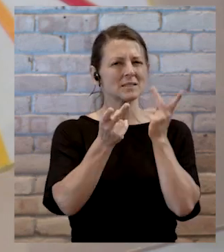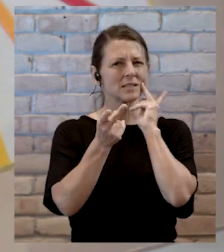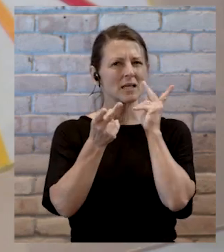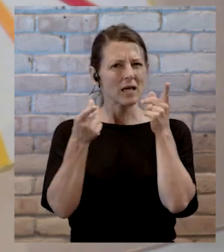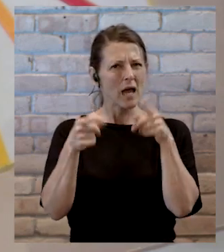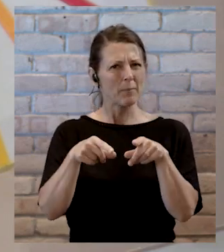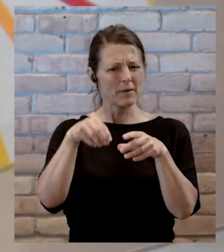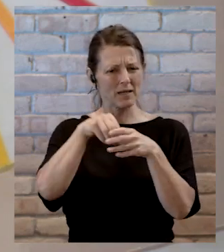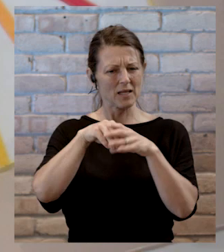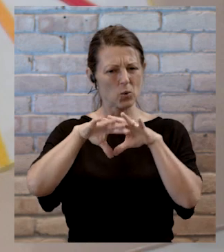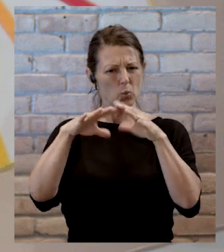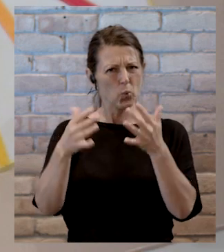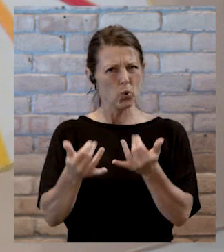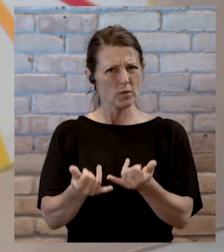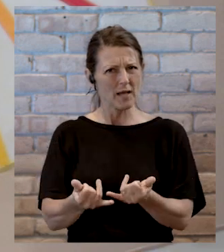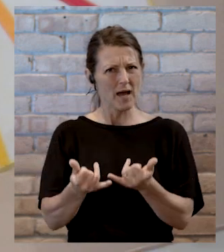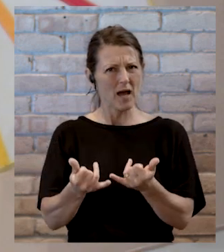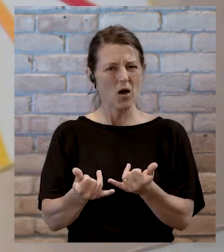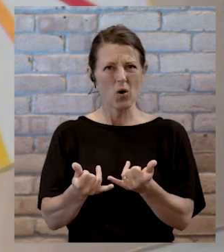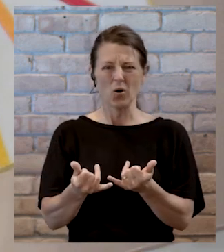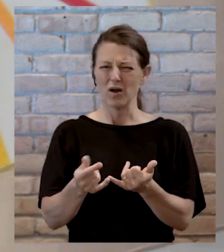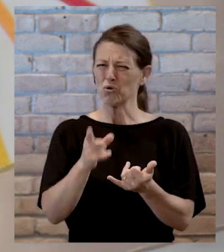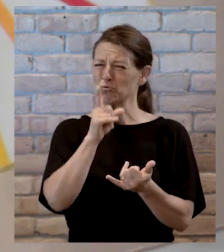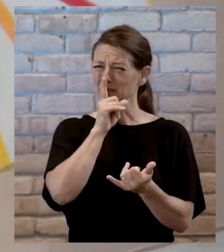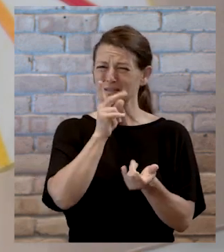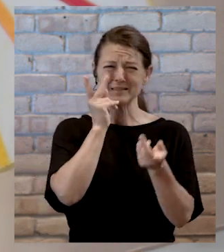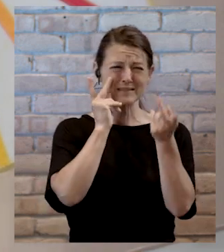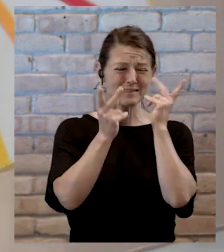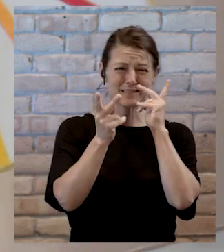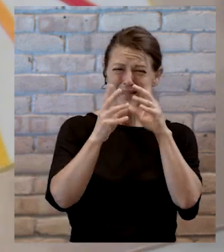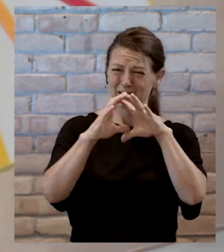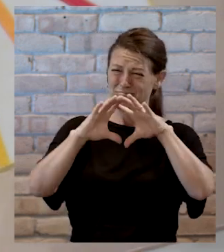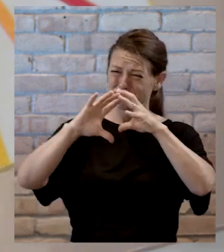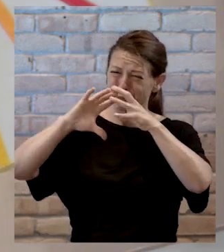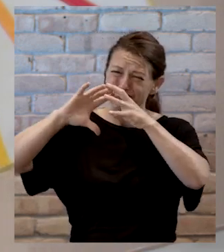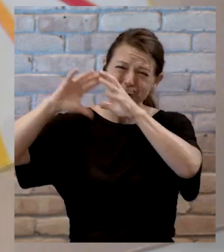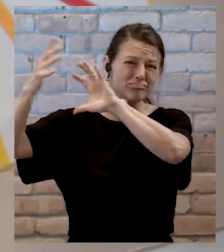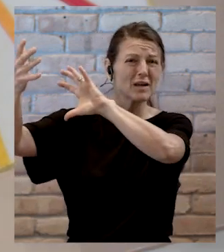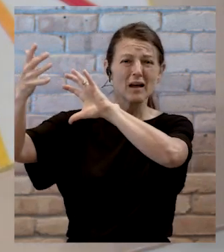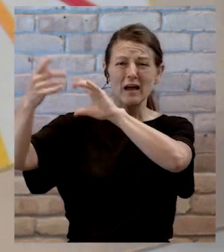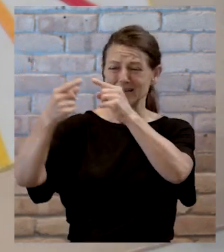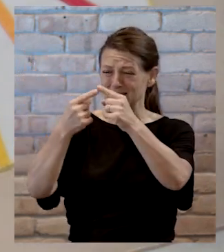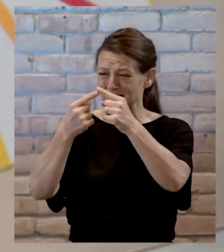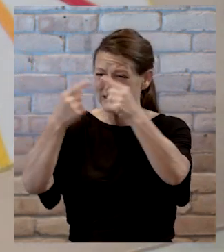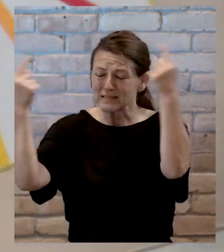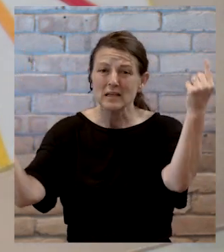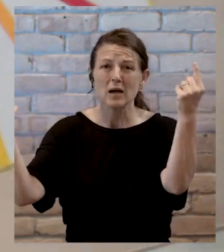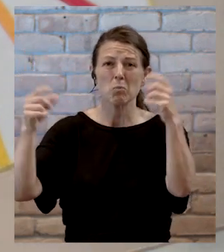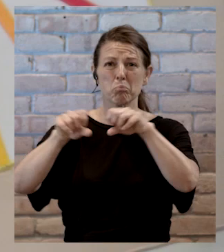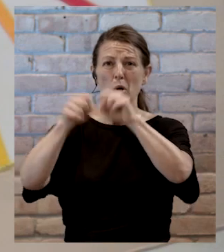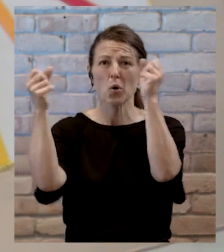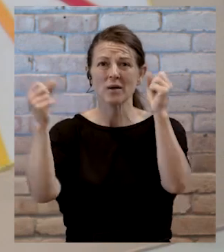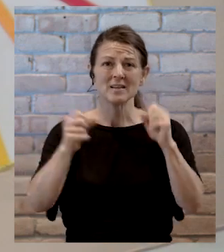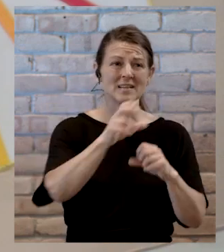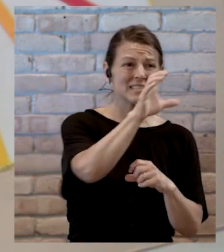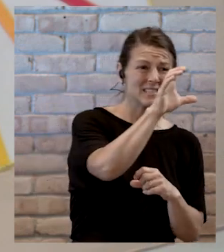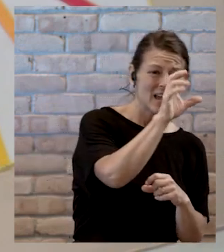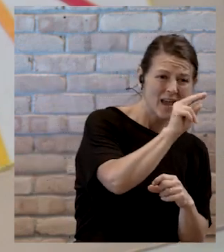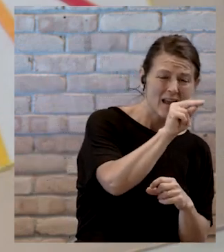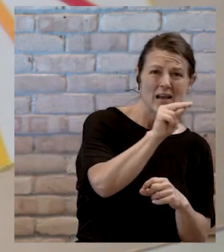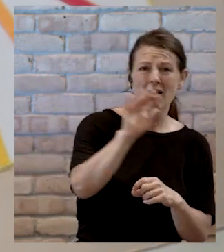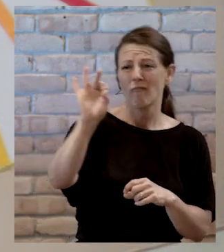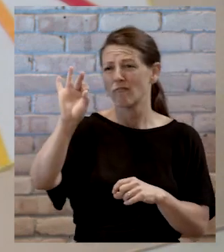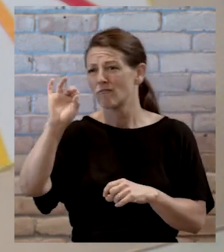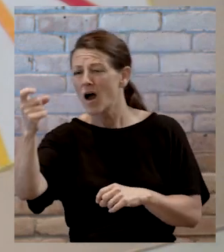world right now? Isn't it filled with chaos and division and brokenness? It's CNN versus Fox News.